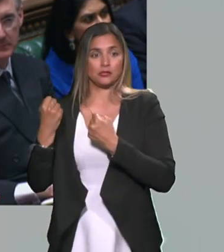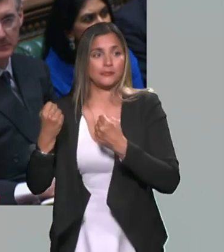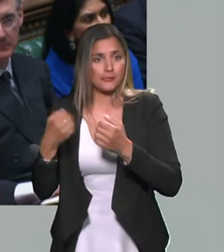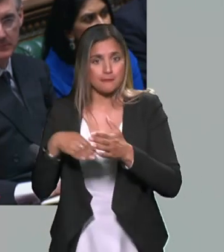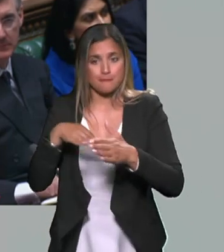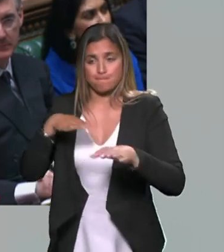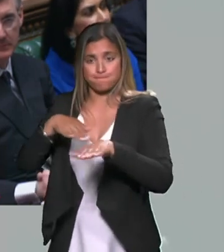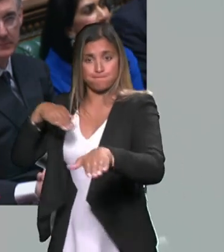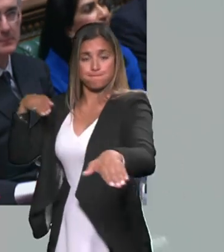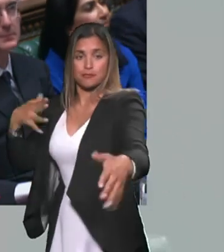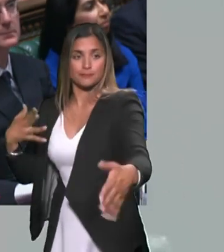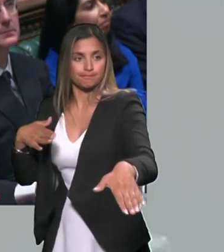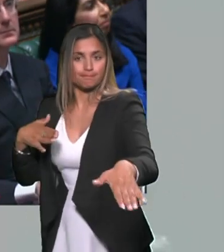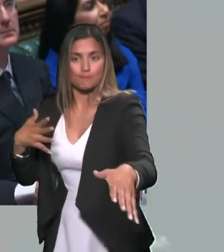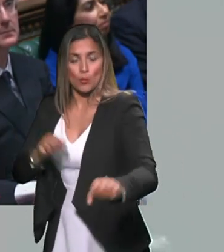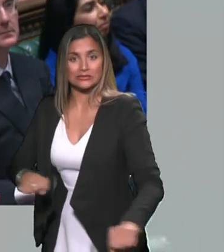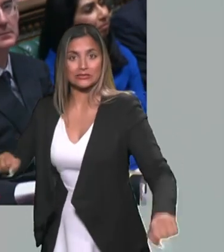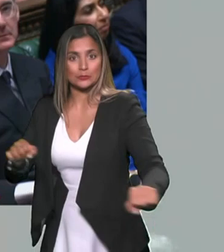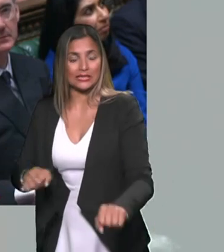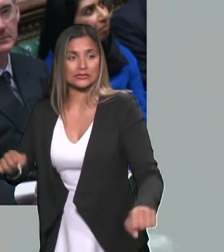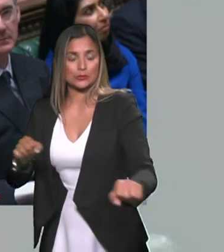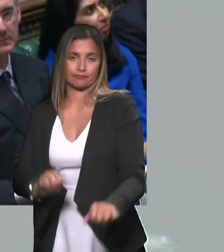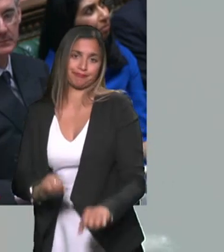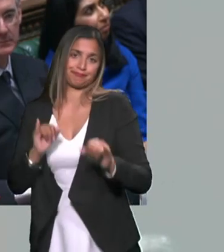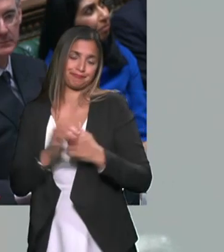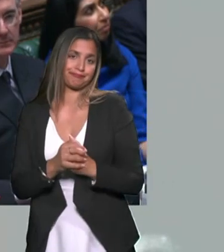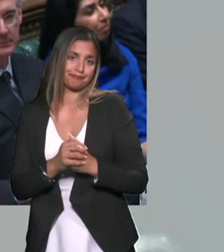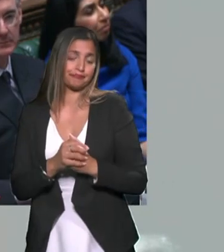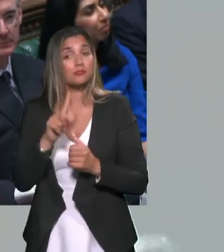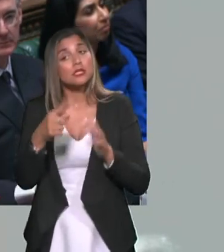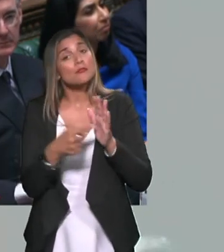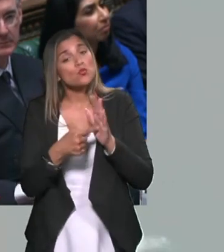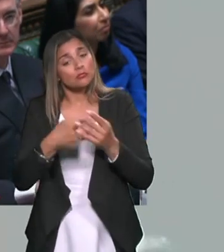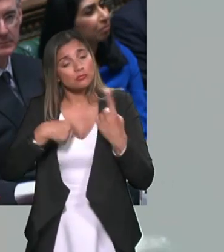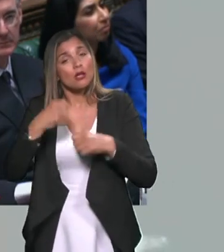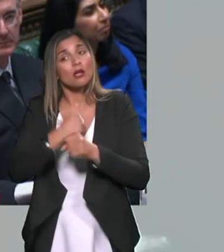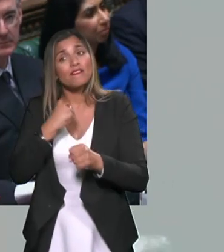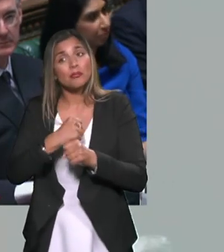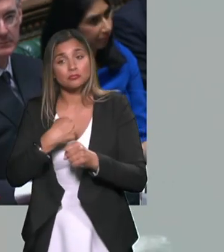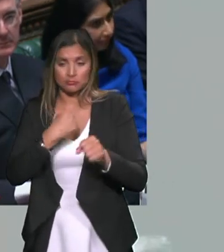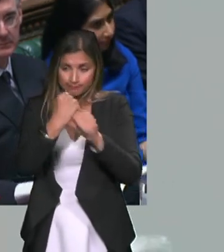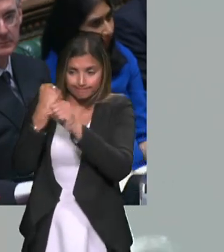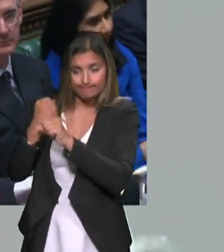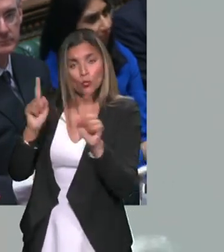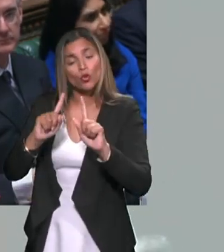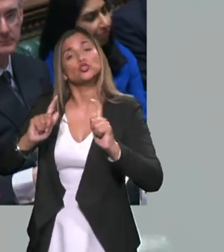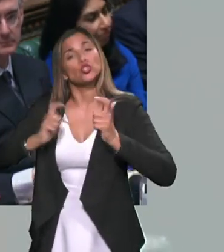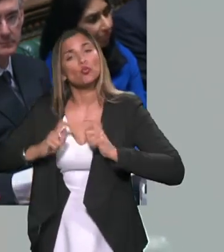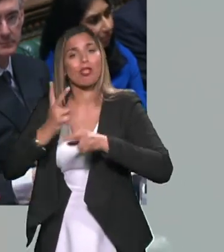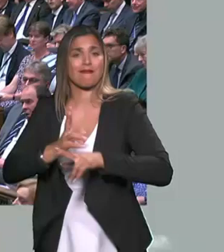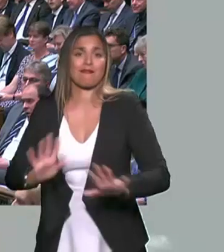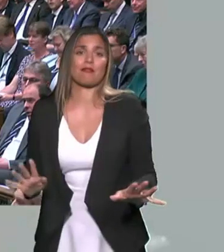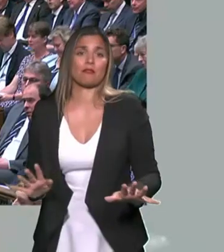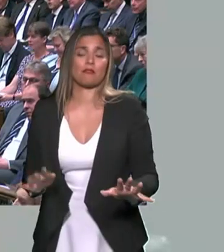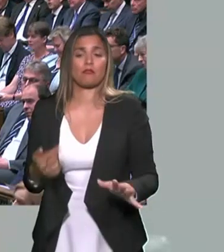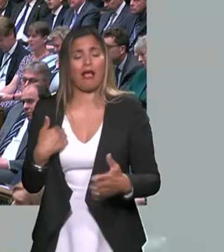that is why it is so crucial that this government, in addition to everything else we've done, Mr. Speaker, is fixing social care and helping